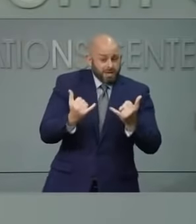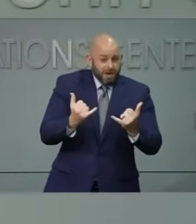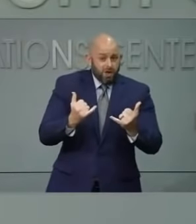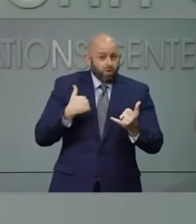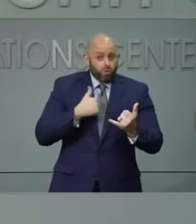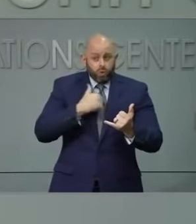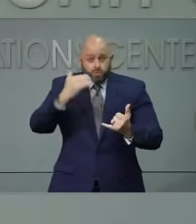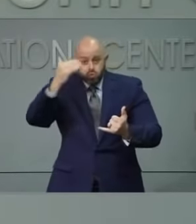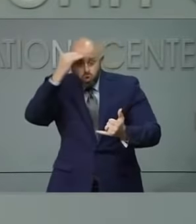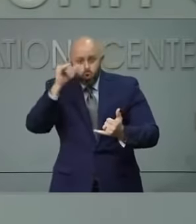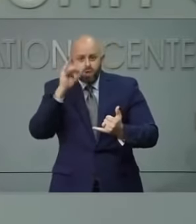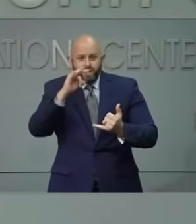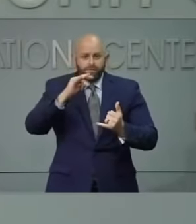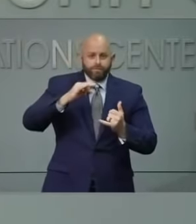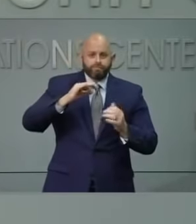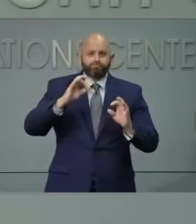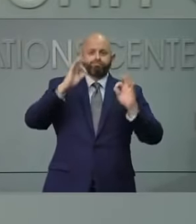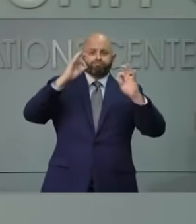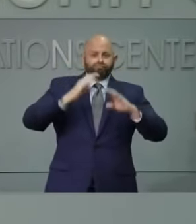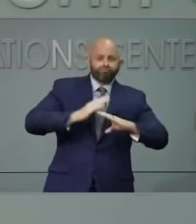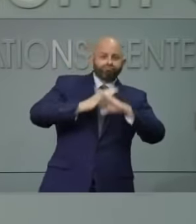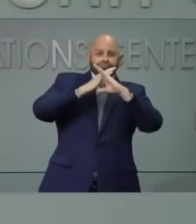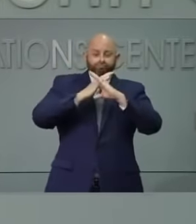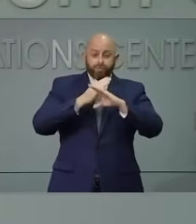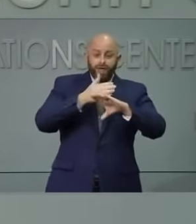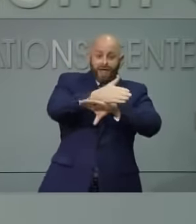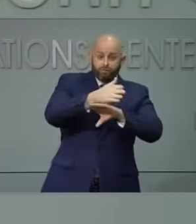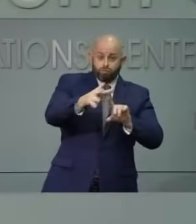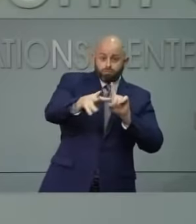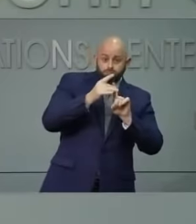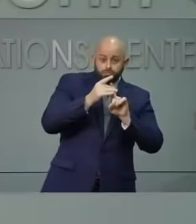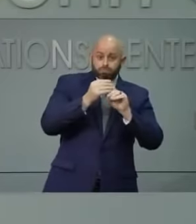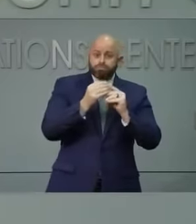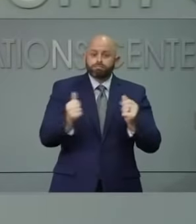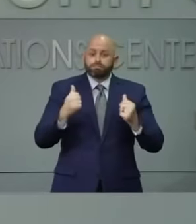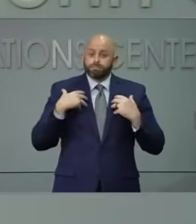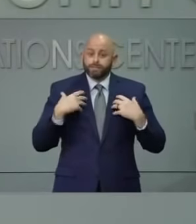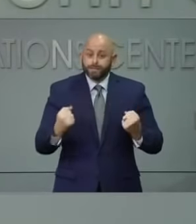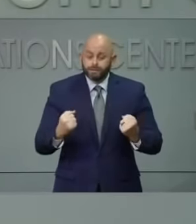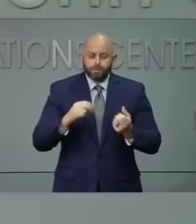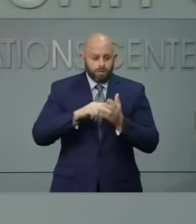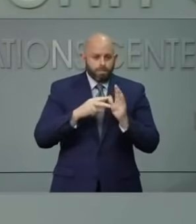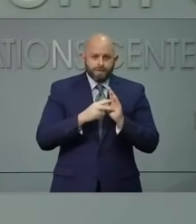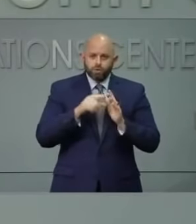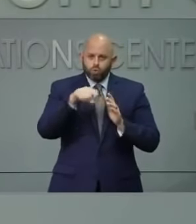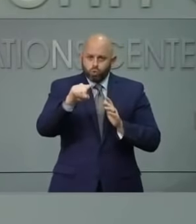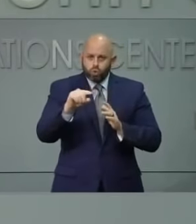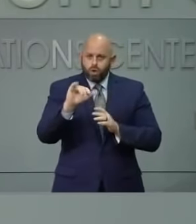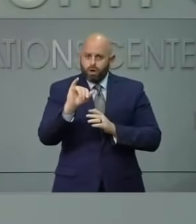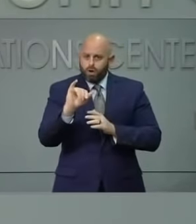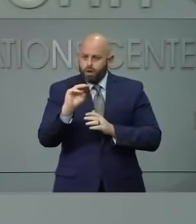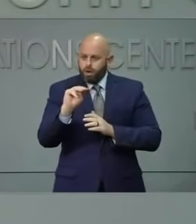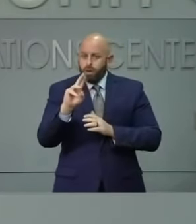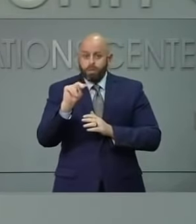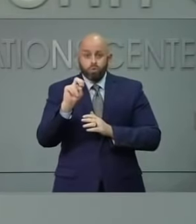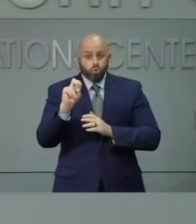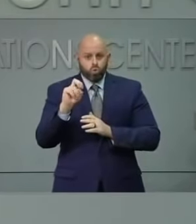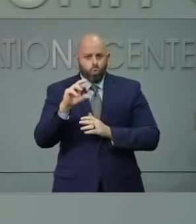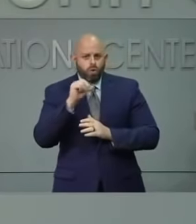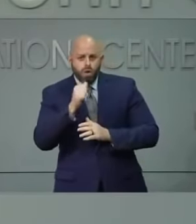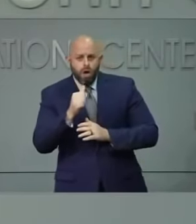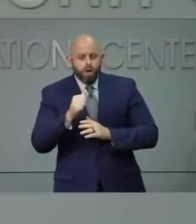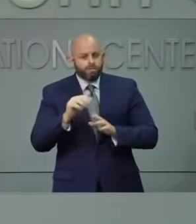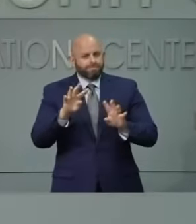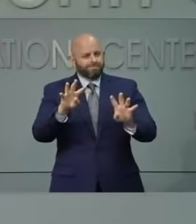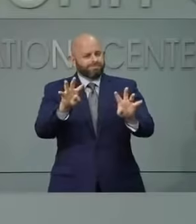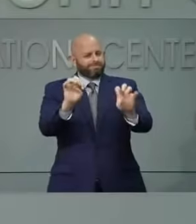has after they have had COVID-19 and how long that immunity would last. But I'm going to ask Dr. Cohen to